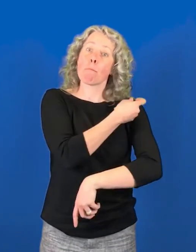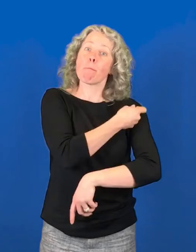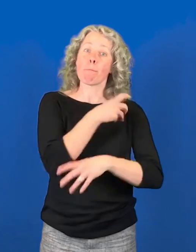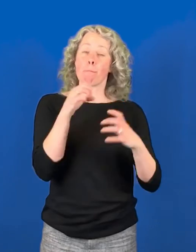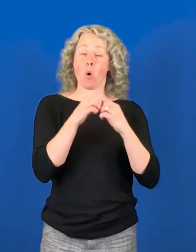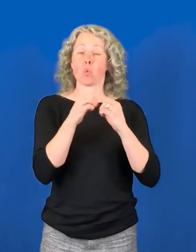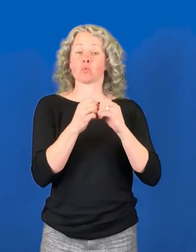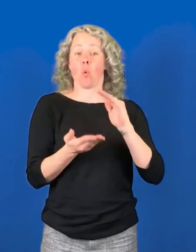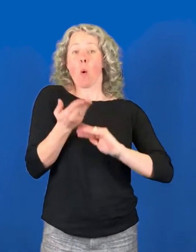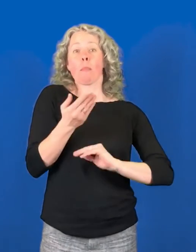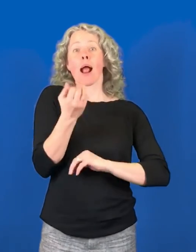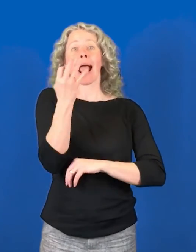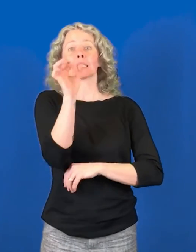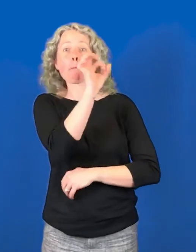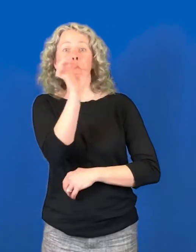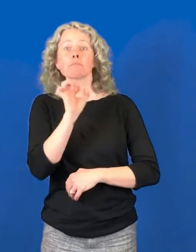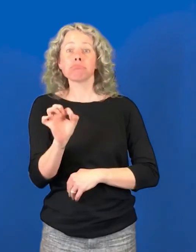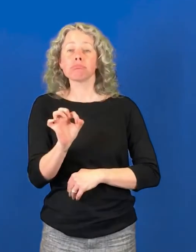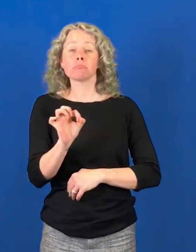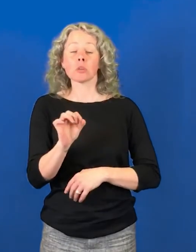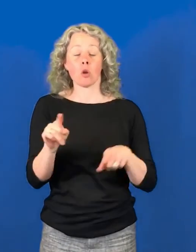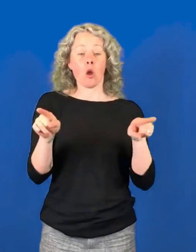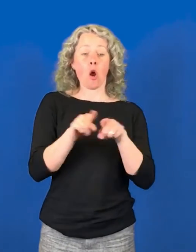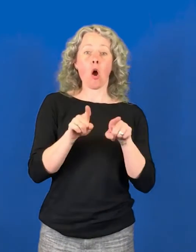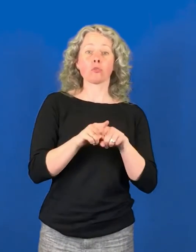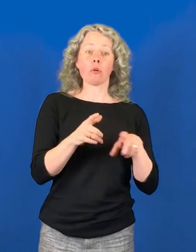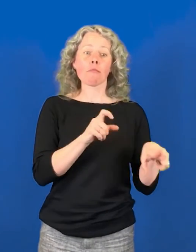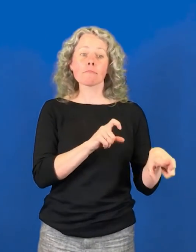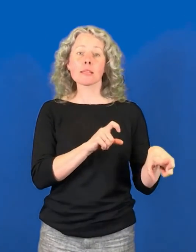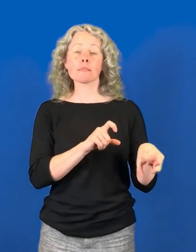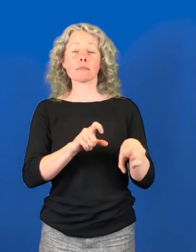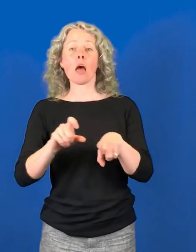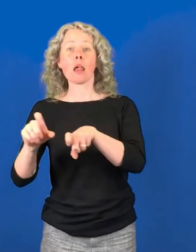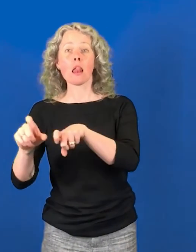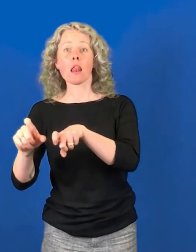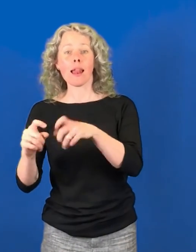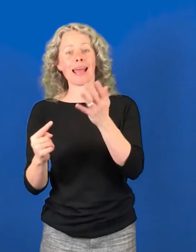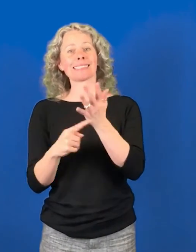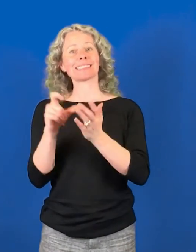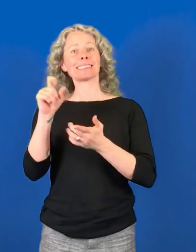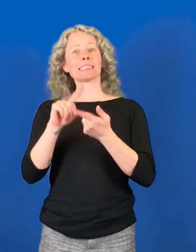a increase up to 80%, but also the fact that we still